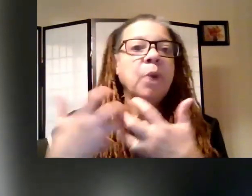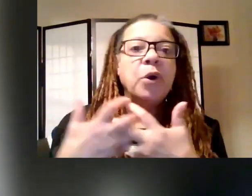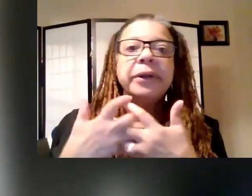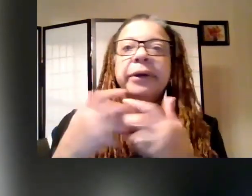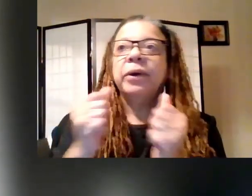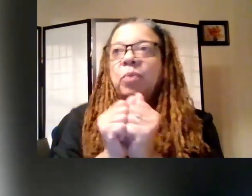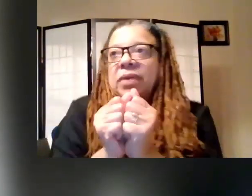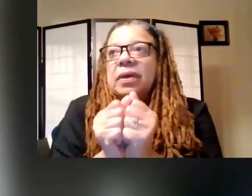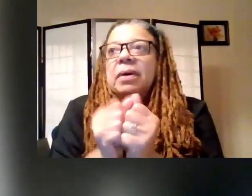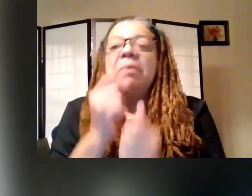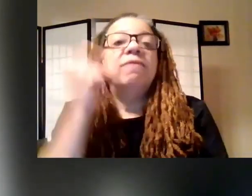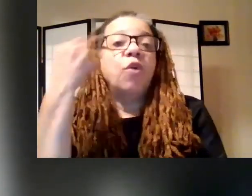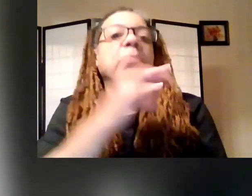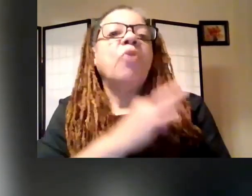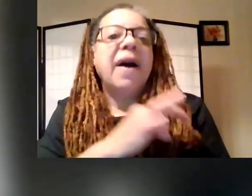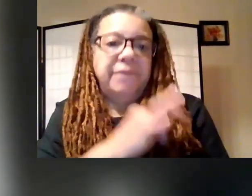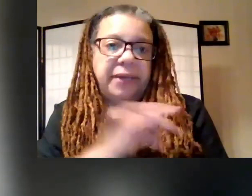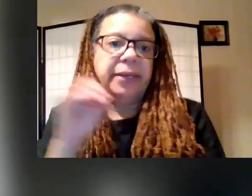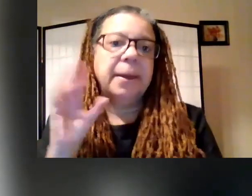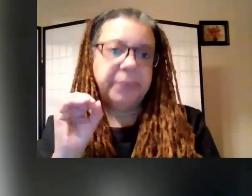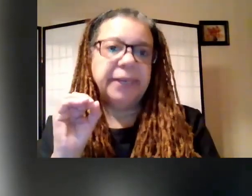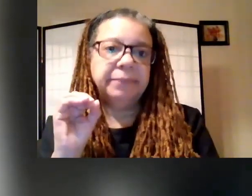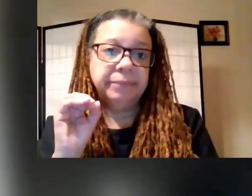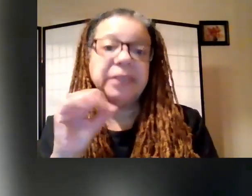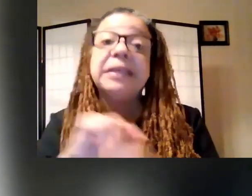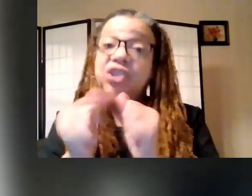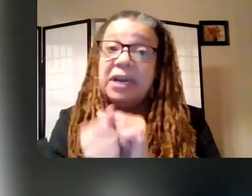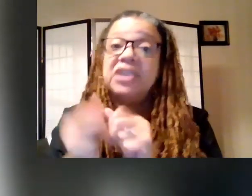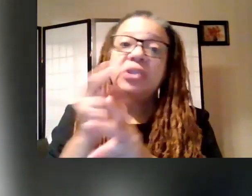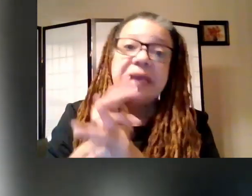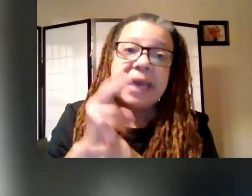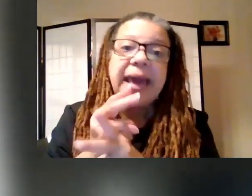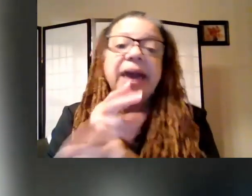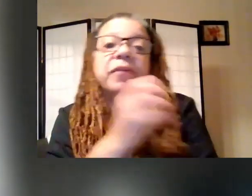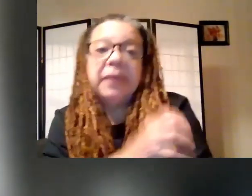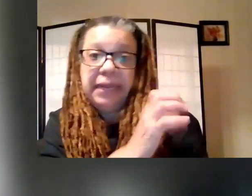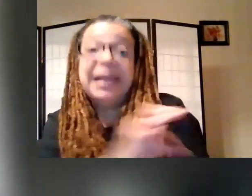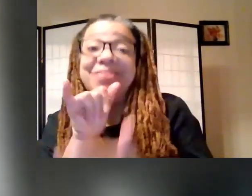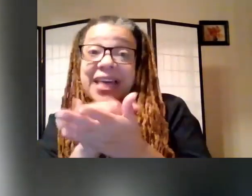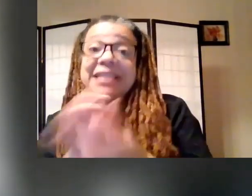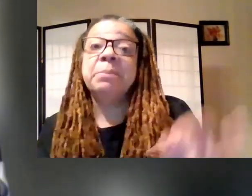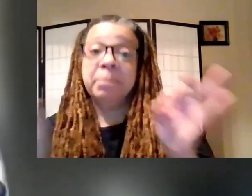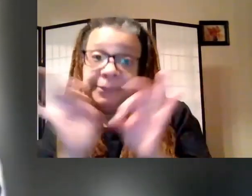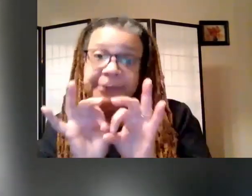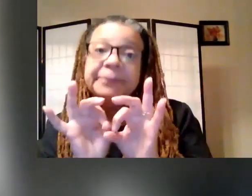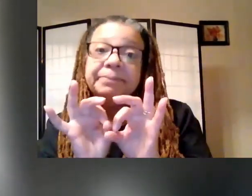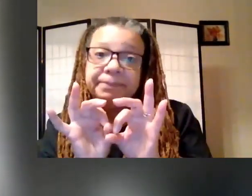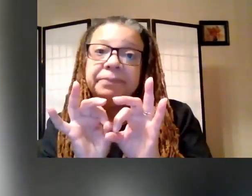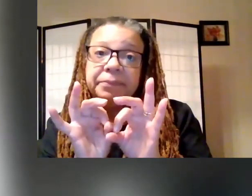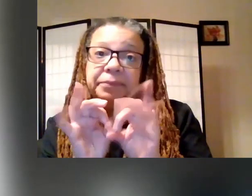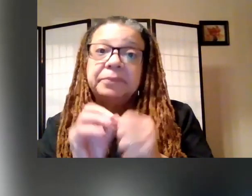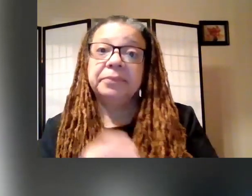major for-profit company, does it change the nature of the care in the clinic? And so we think that's really